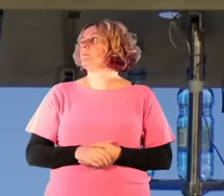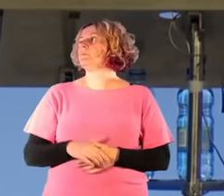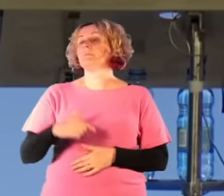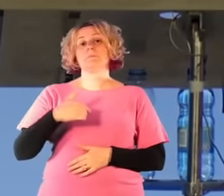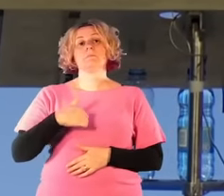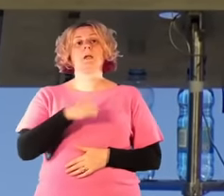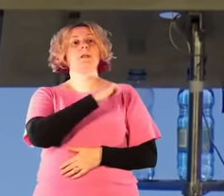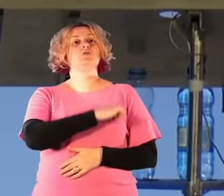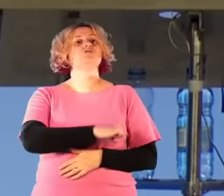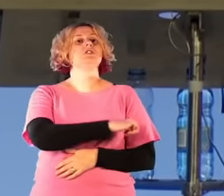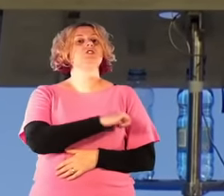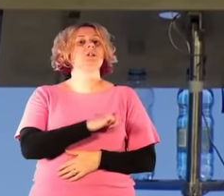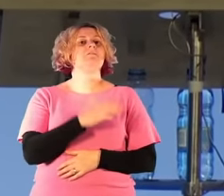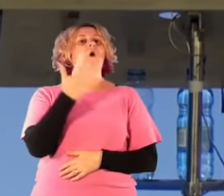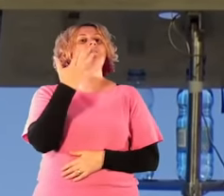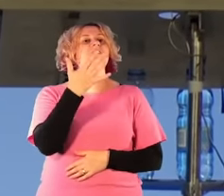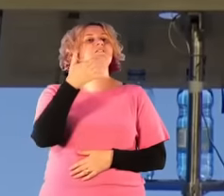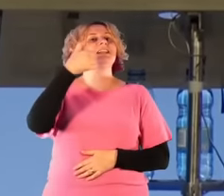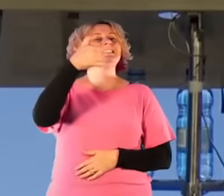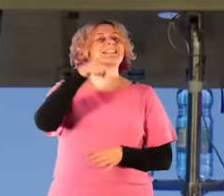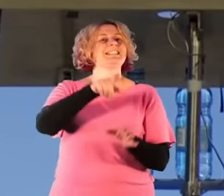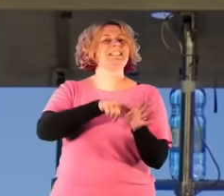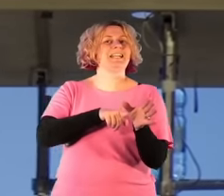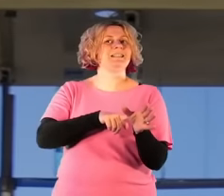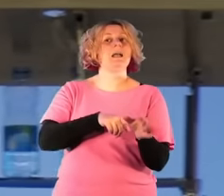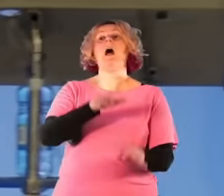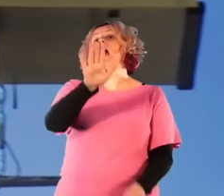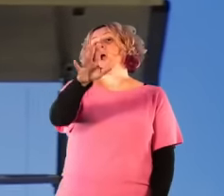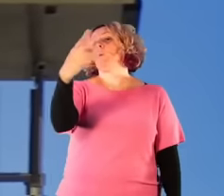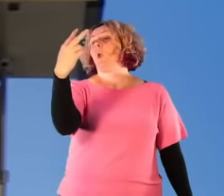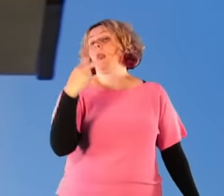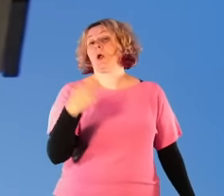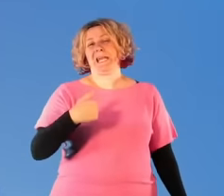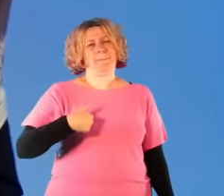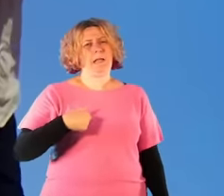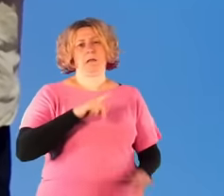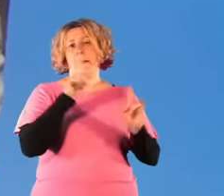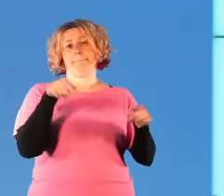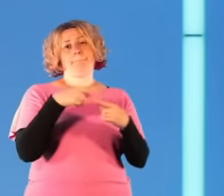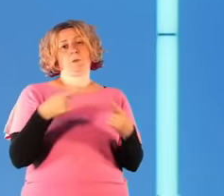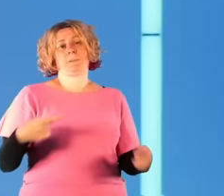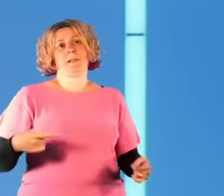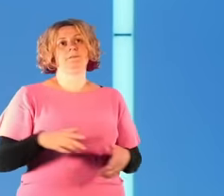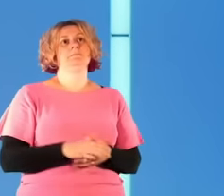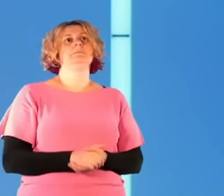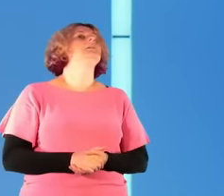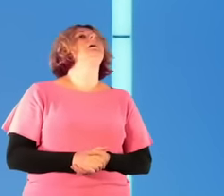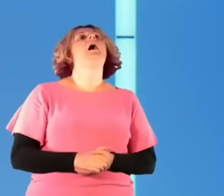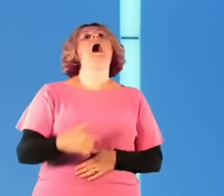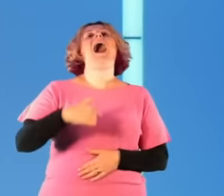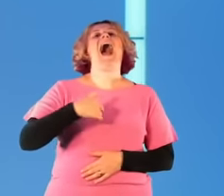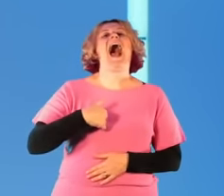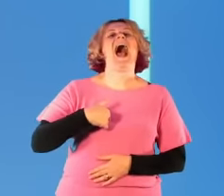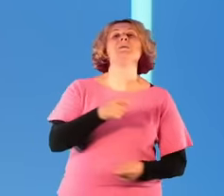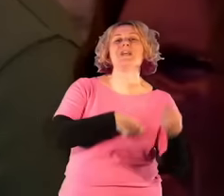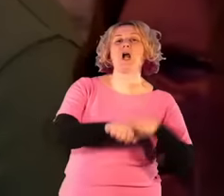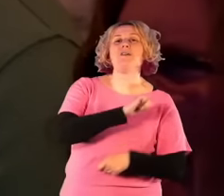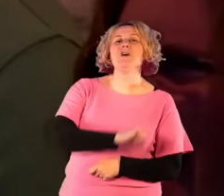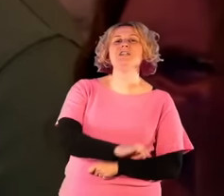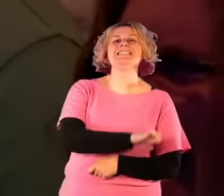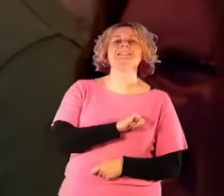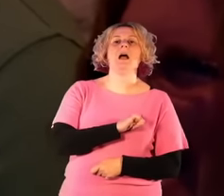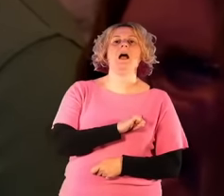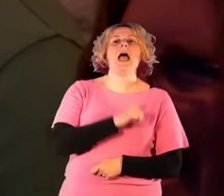56 years. I know that looks impossible. I was converted when I was minus 10.